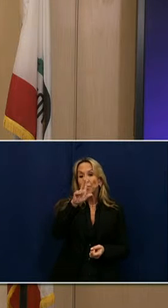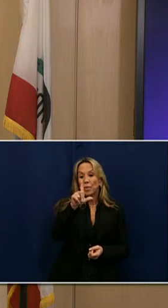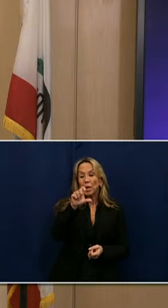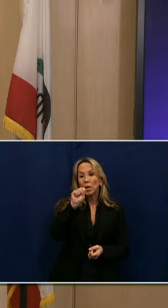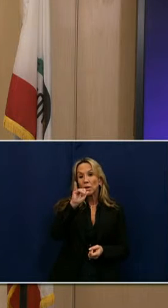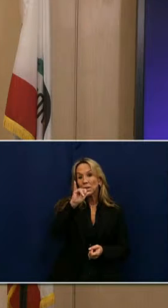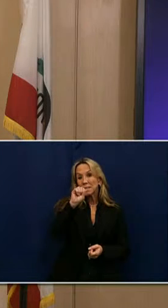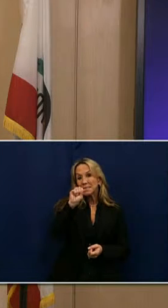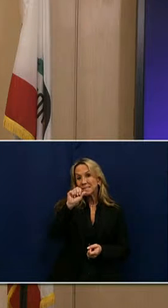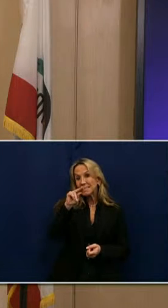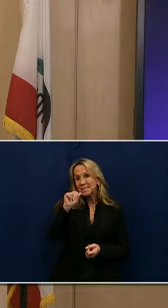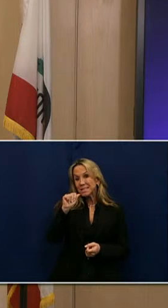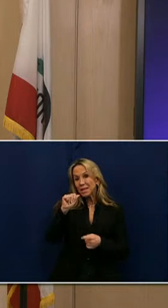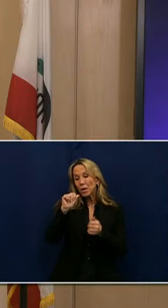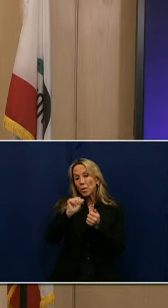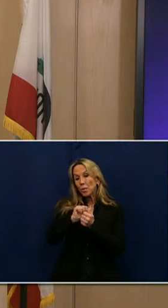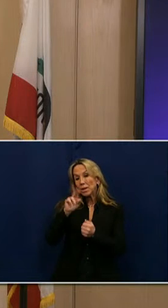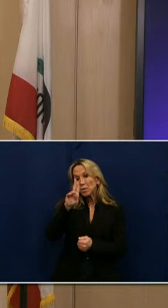Diego Union Tribune.